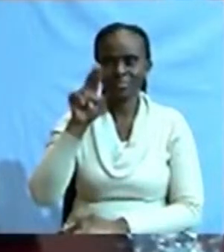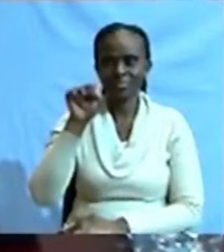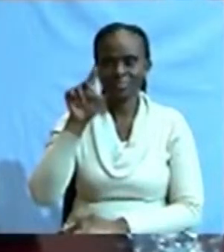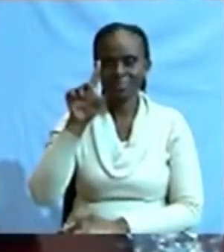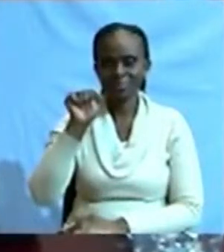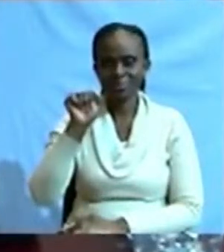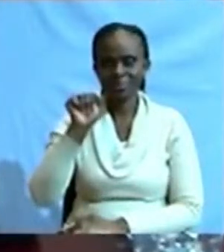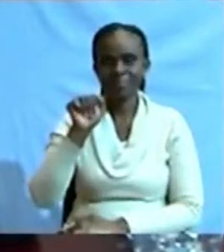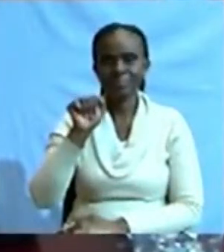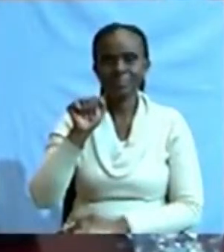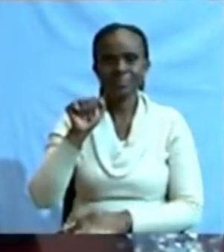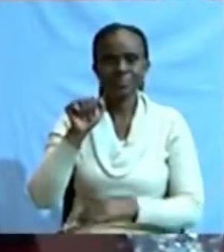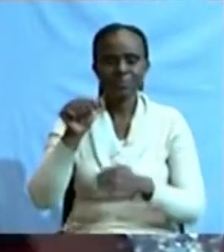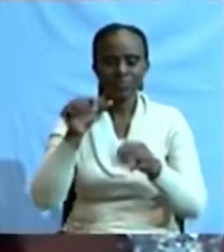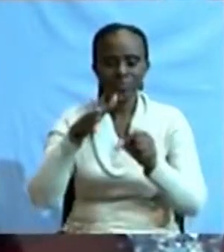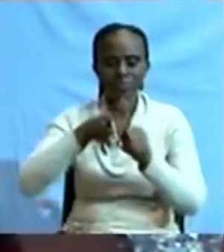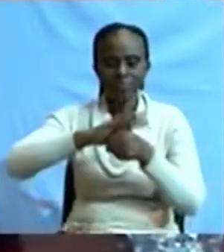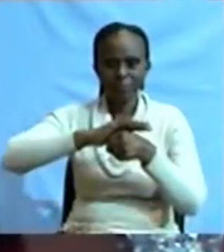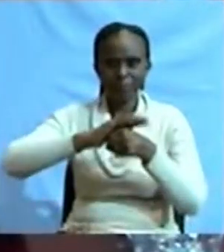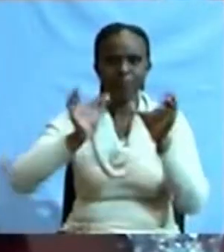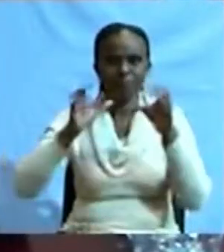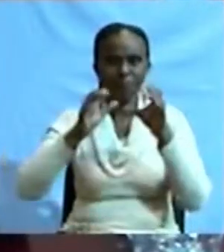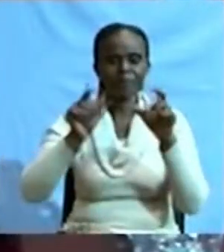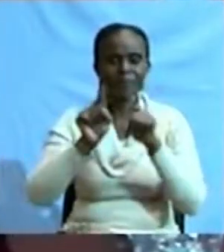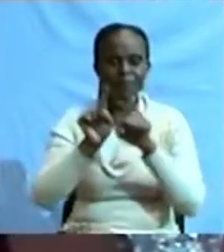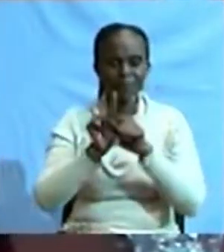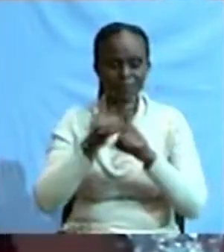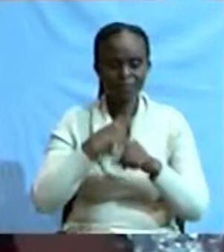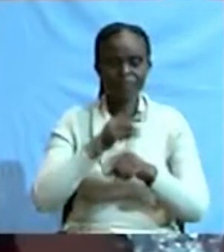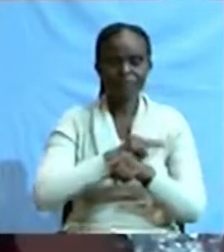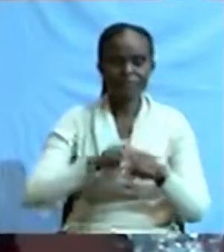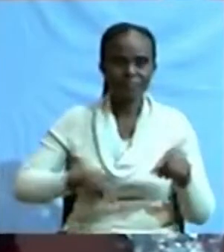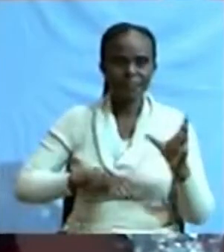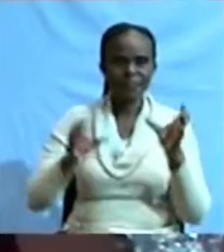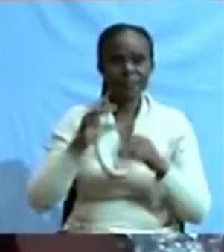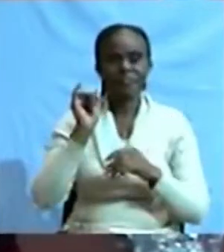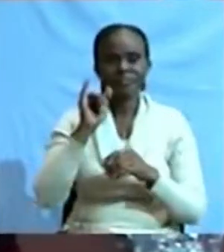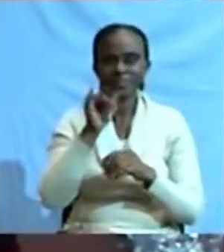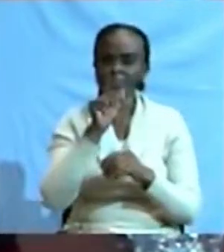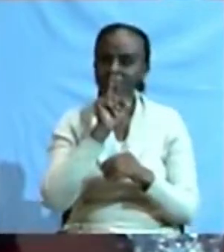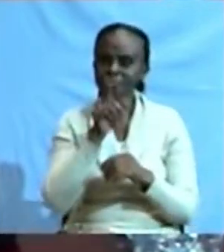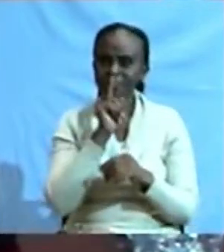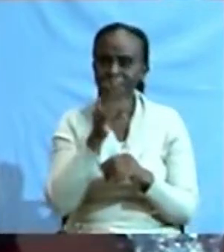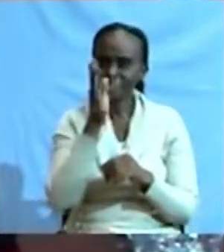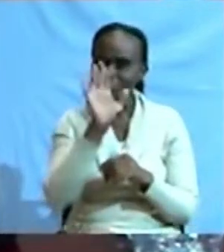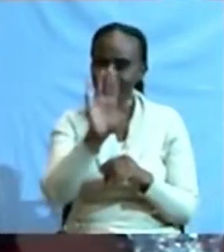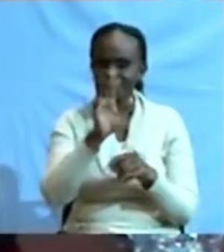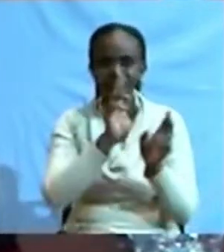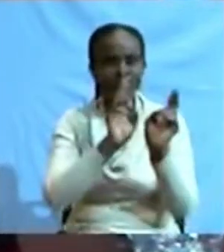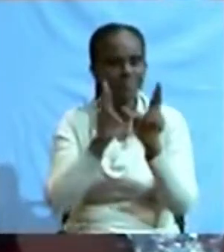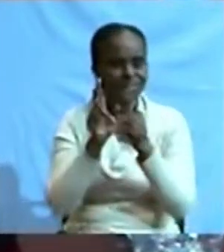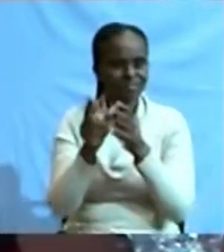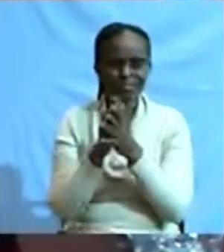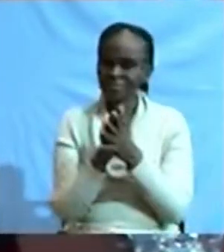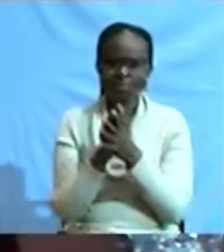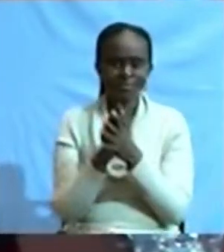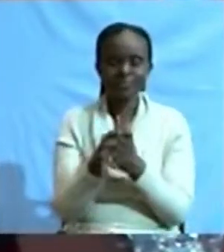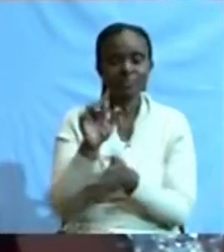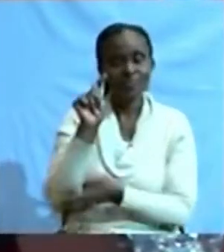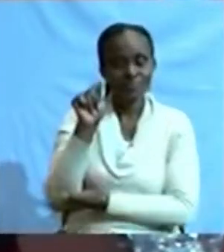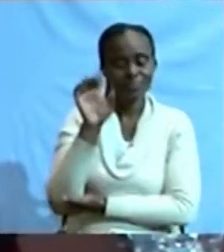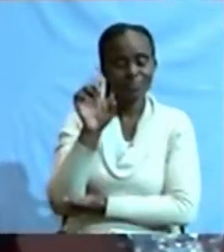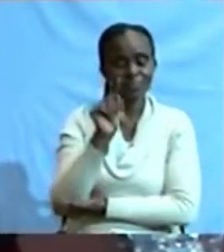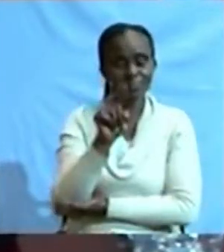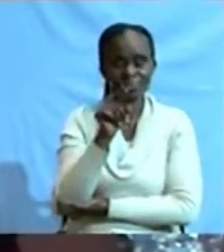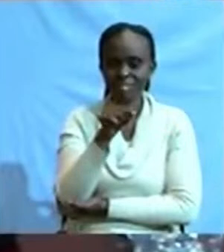Siavonga constituency and a member of this committee. I think really your response, Town Clerk, we have